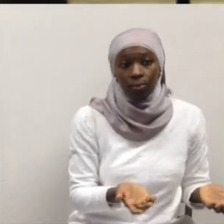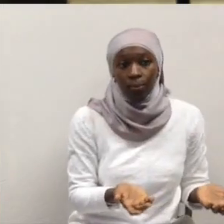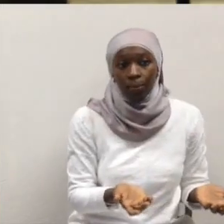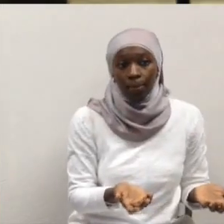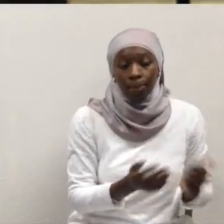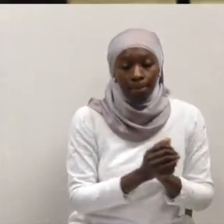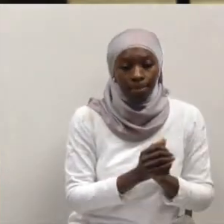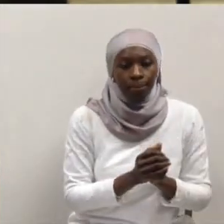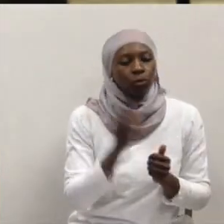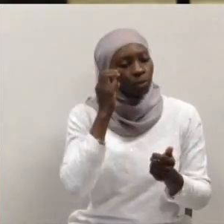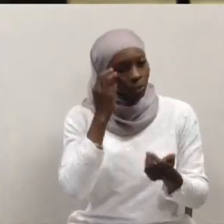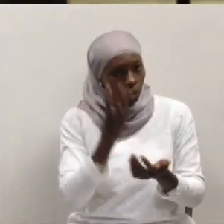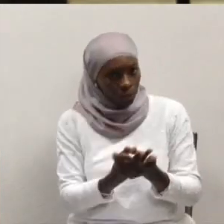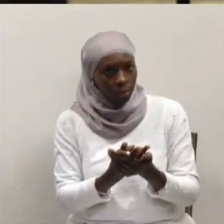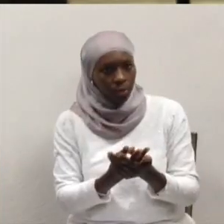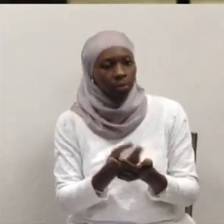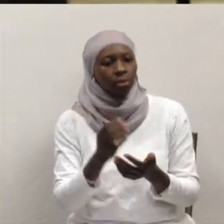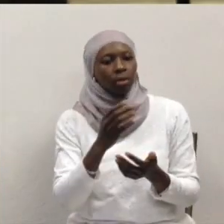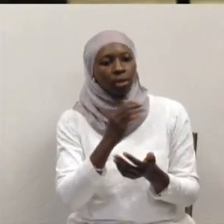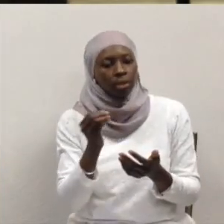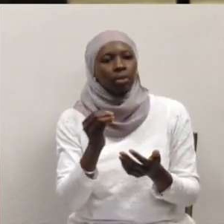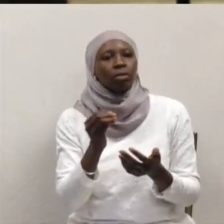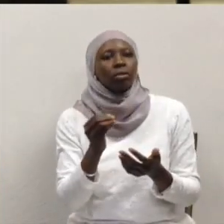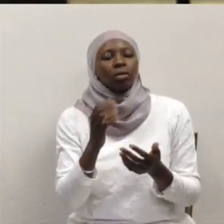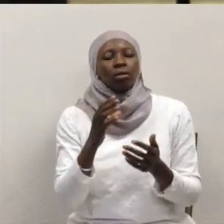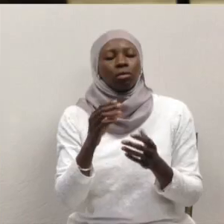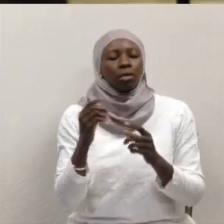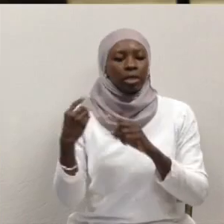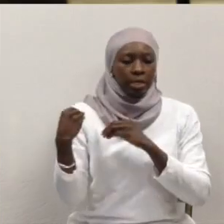So he is a witness, and he is a glad tiding